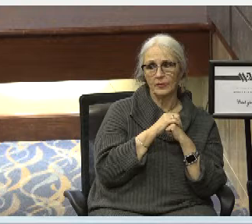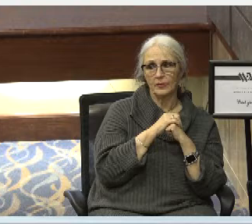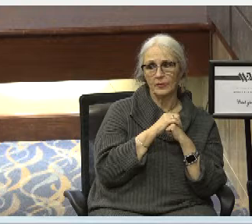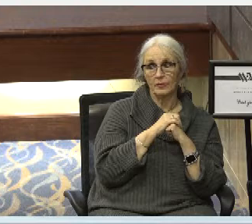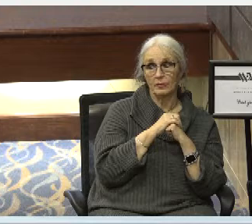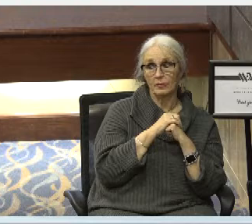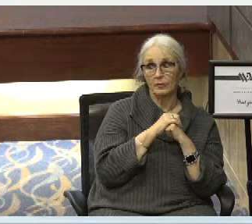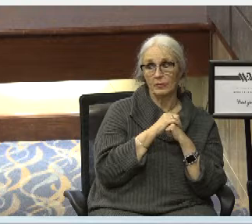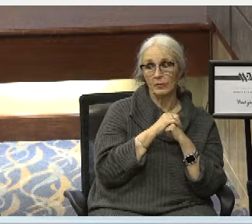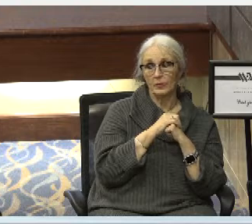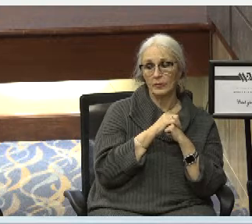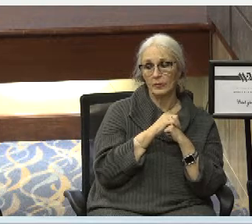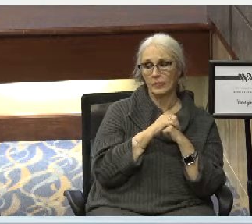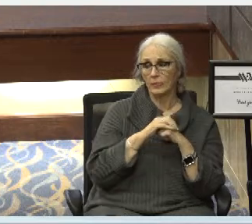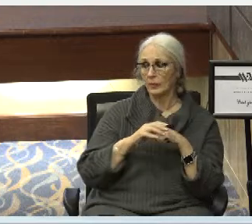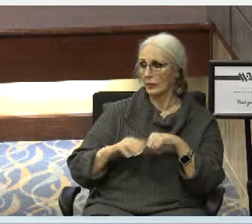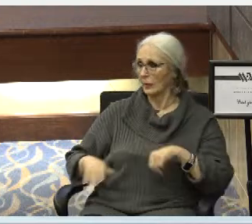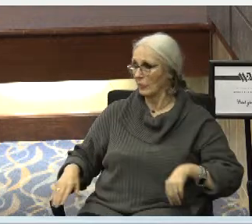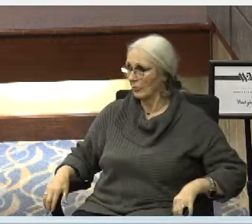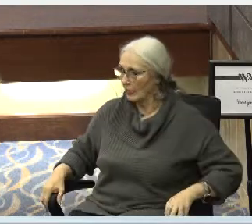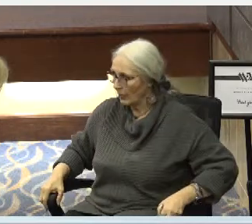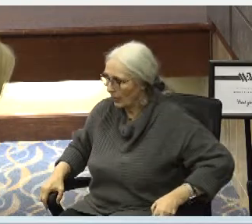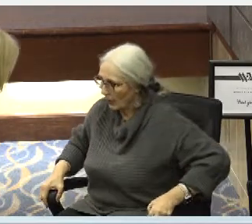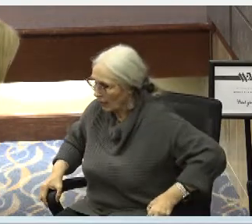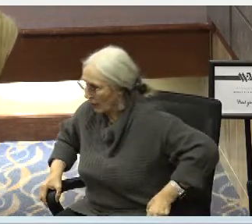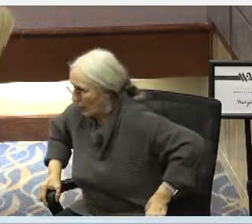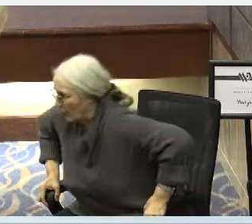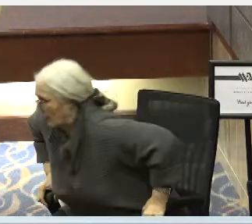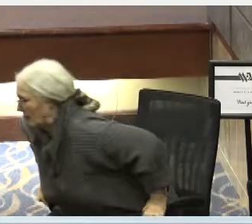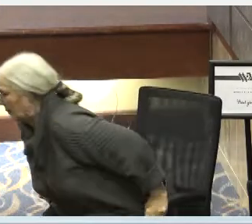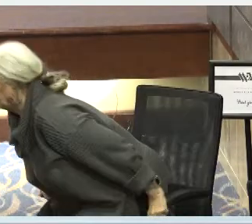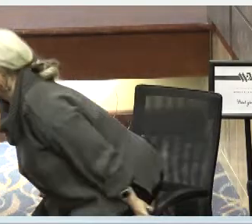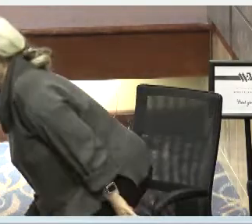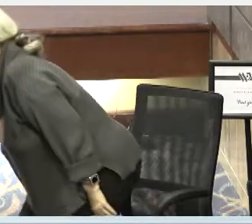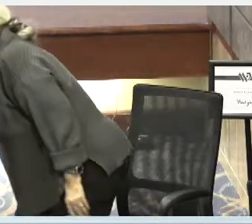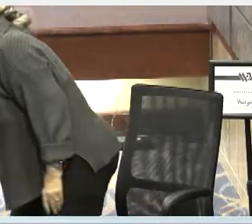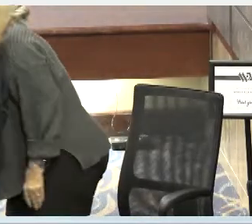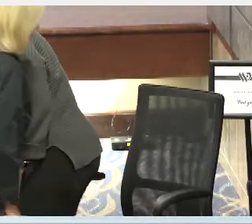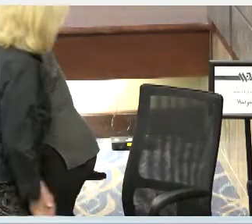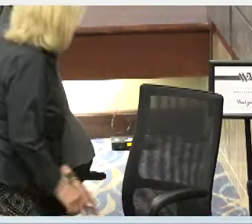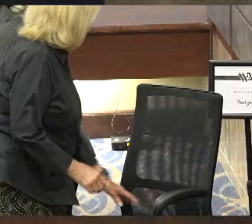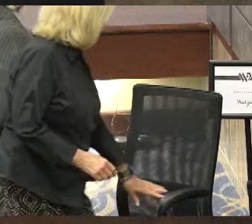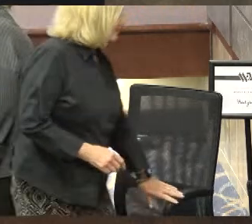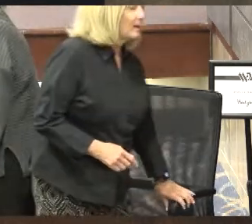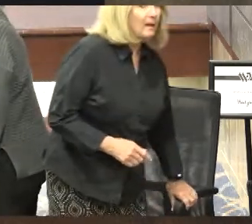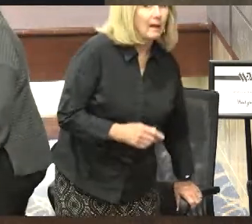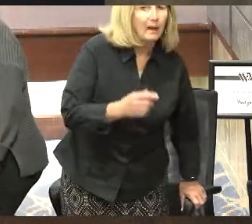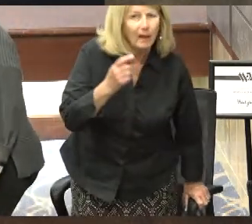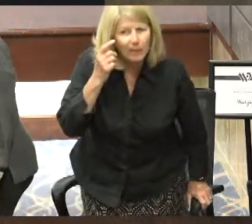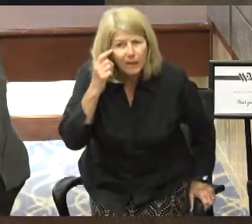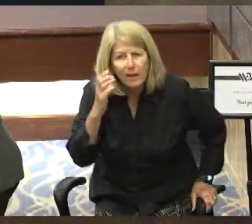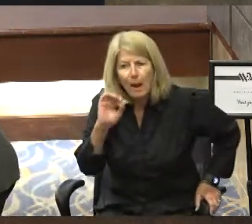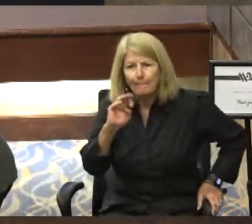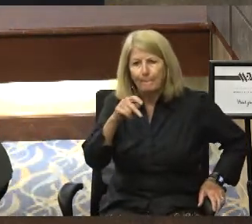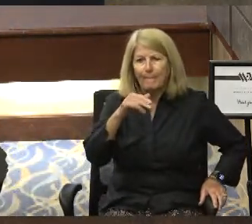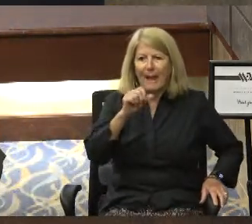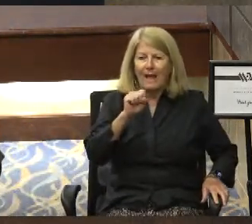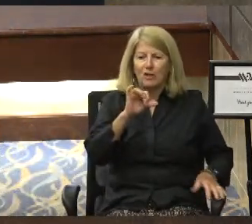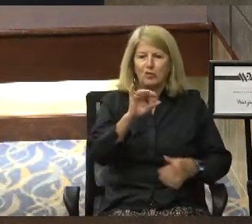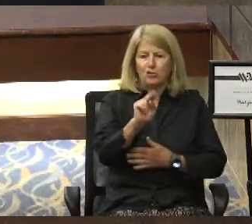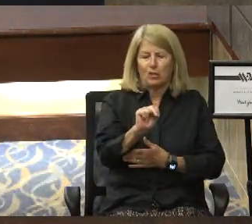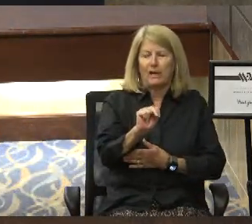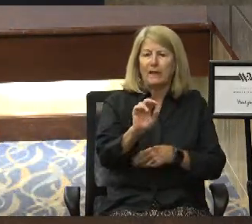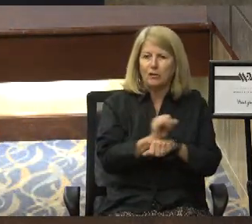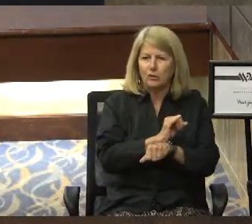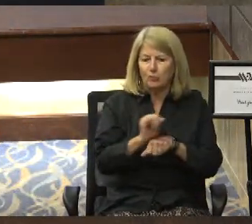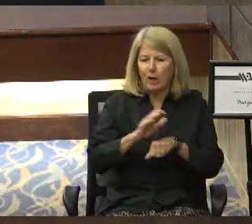Go ahead, Mayor. I have a question. If we wanted to, I think about Compassion Ministries on Austin Avenue and the way that they